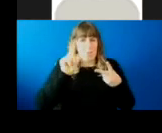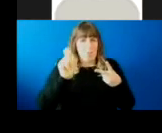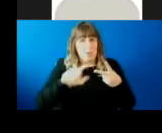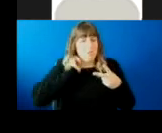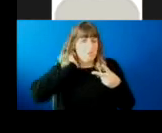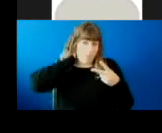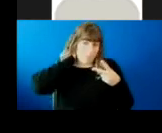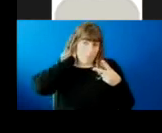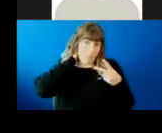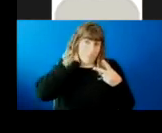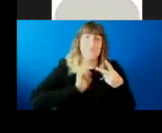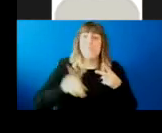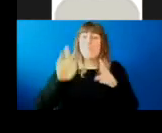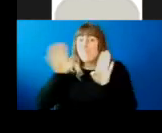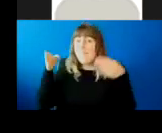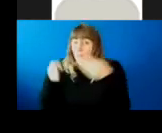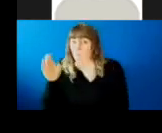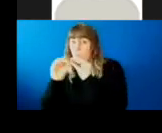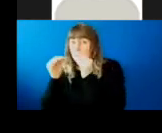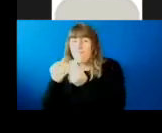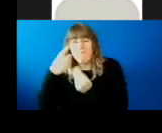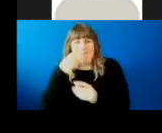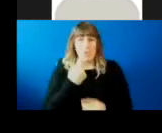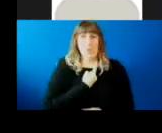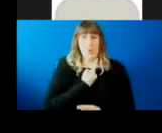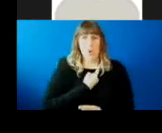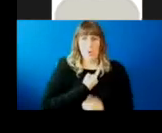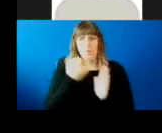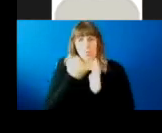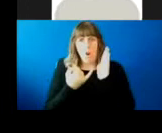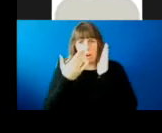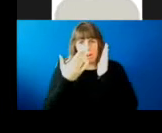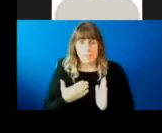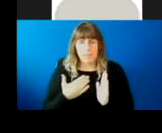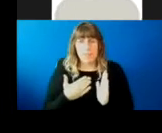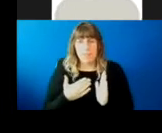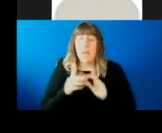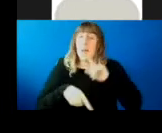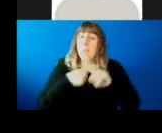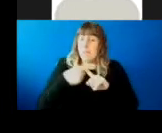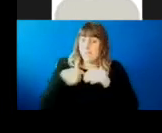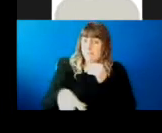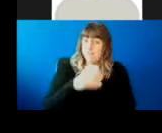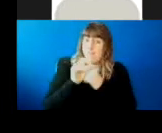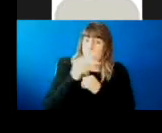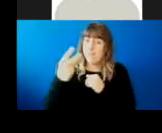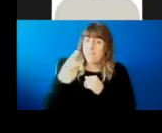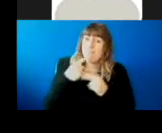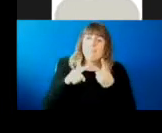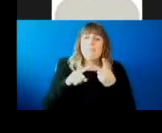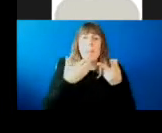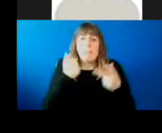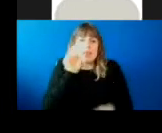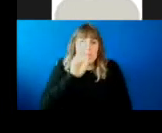on organizations, can you speak to a solo artist? Yeah. And then I'm just going to say the second part of this question is, what's the best website platform